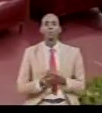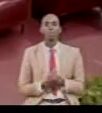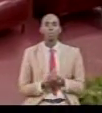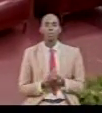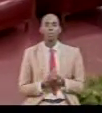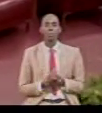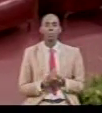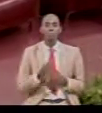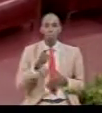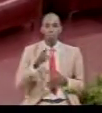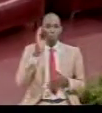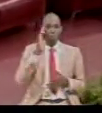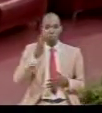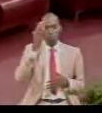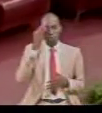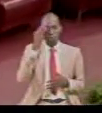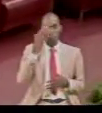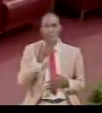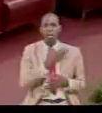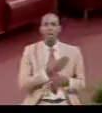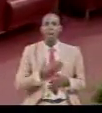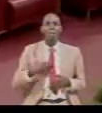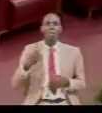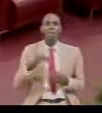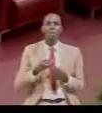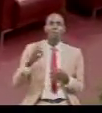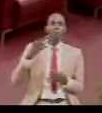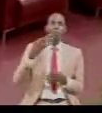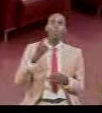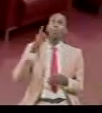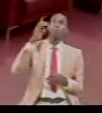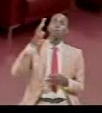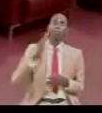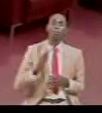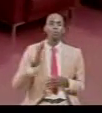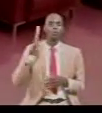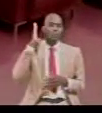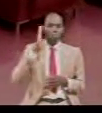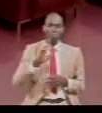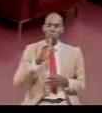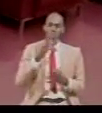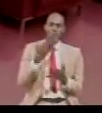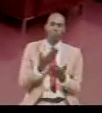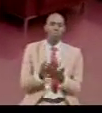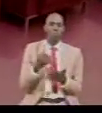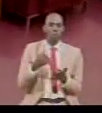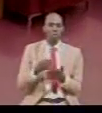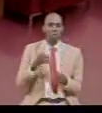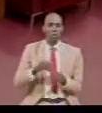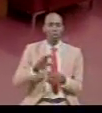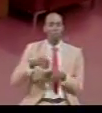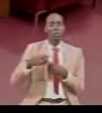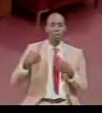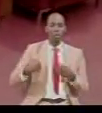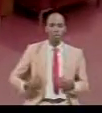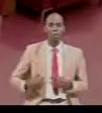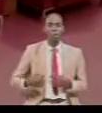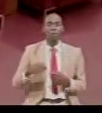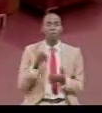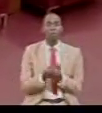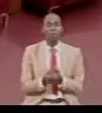You will know. And the Spirit of God will bear witness with your heart. I